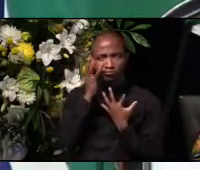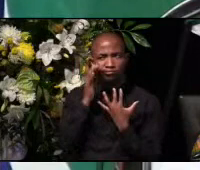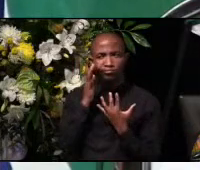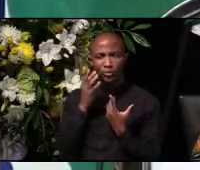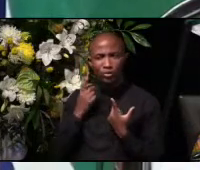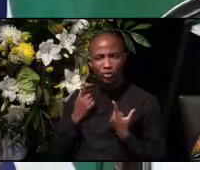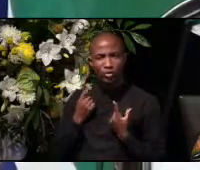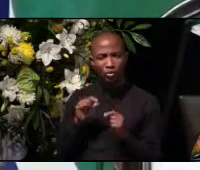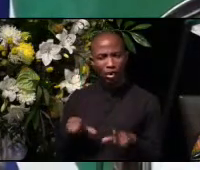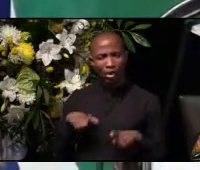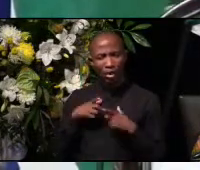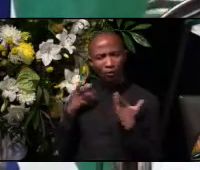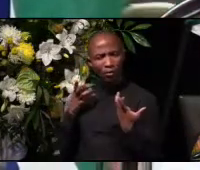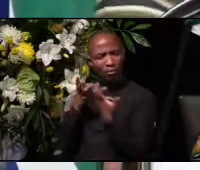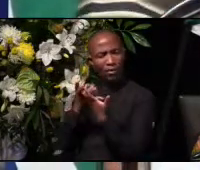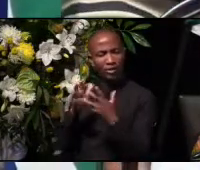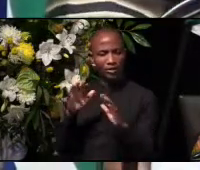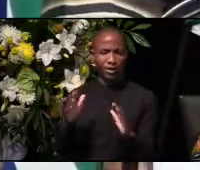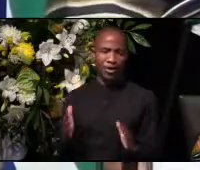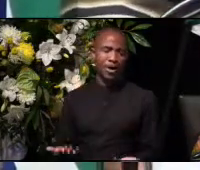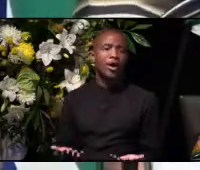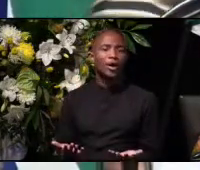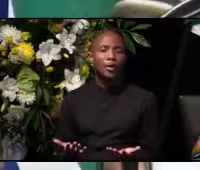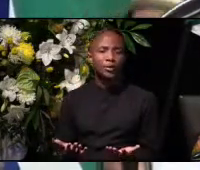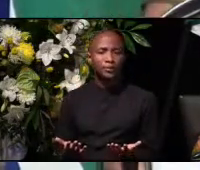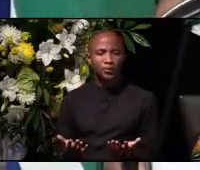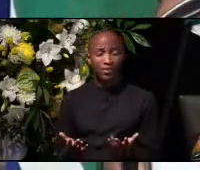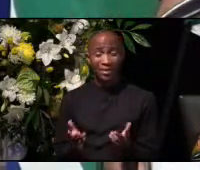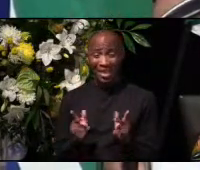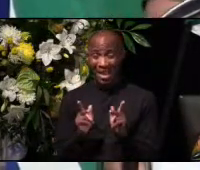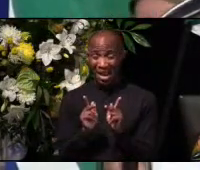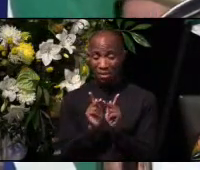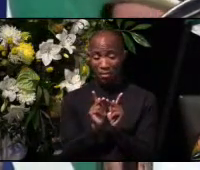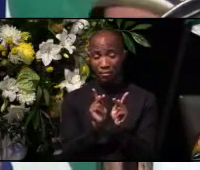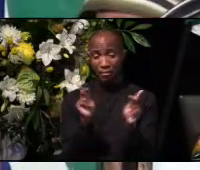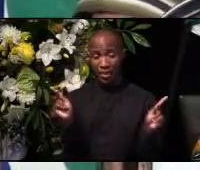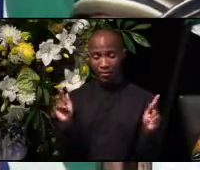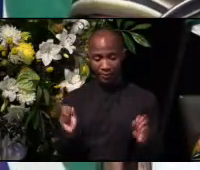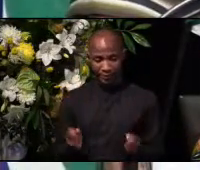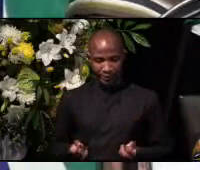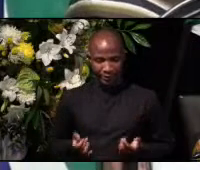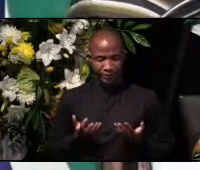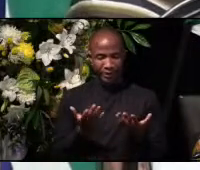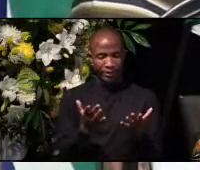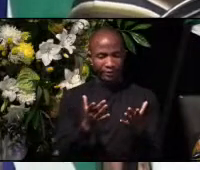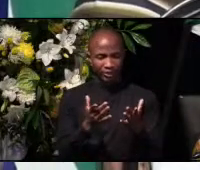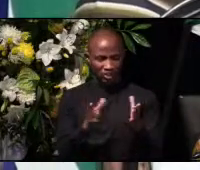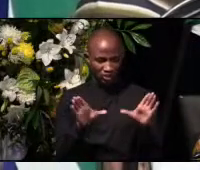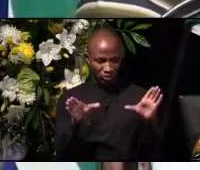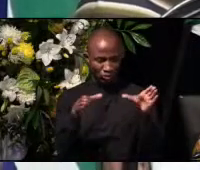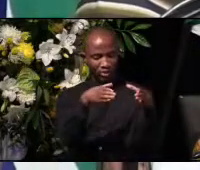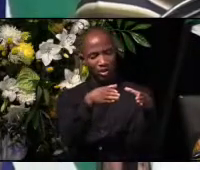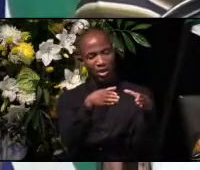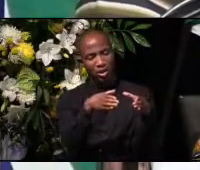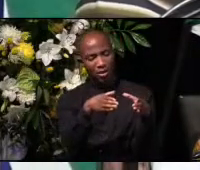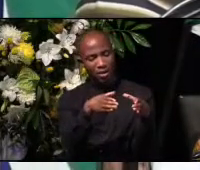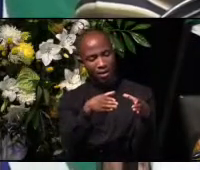that in the Public Service Commission I've been meeting together with my commissioners